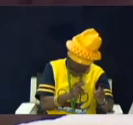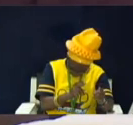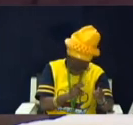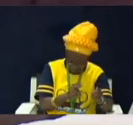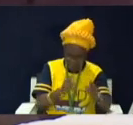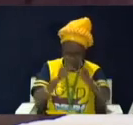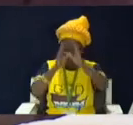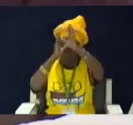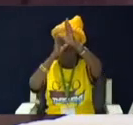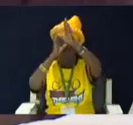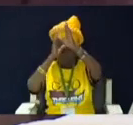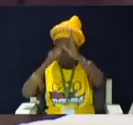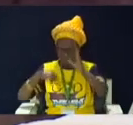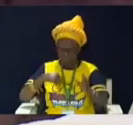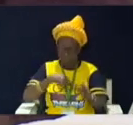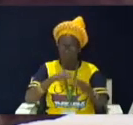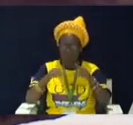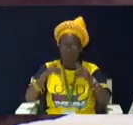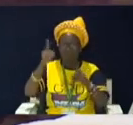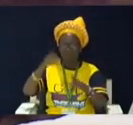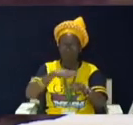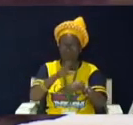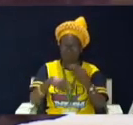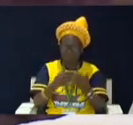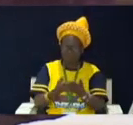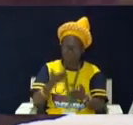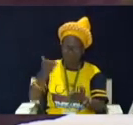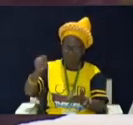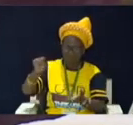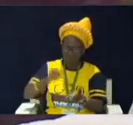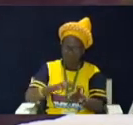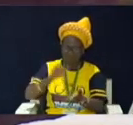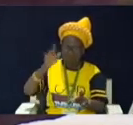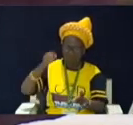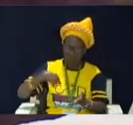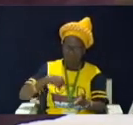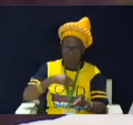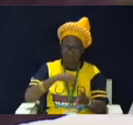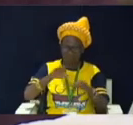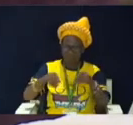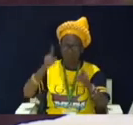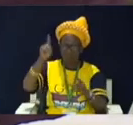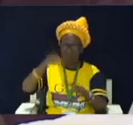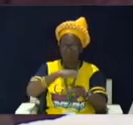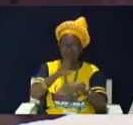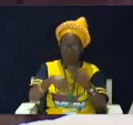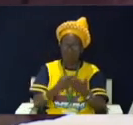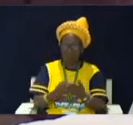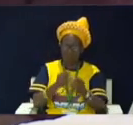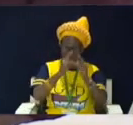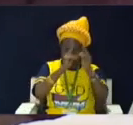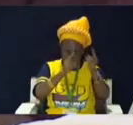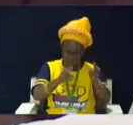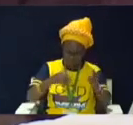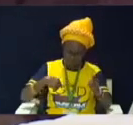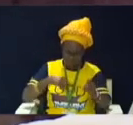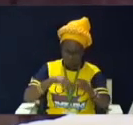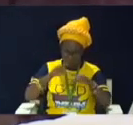Father, we give you all the glory, we give you all the honor, we give you adoration,